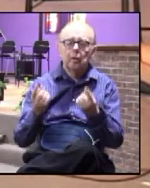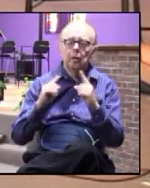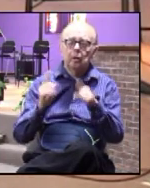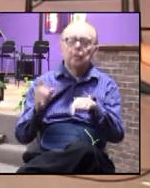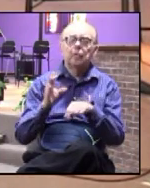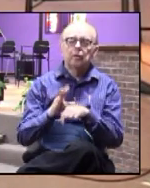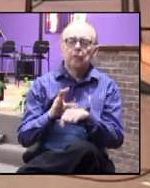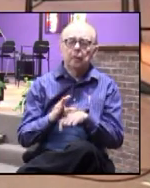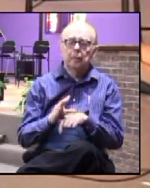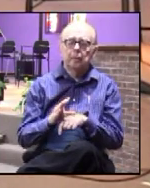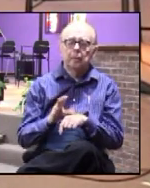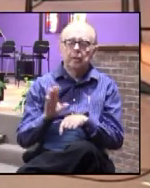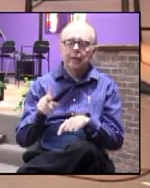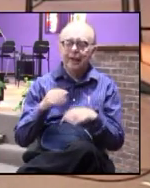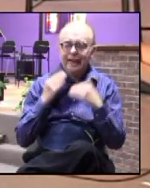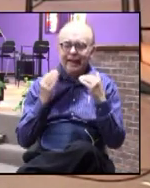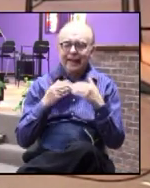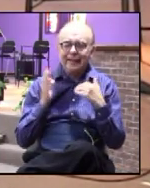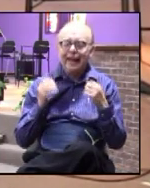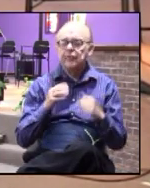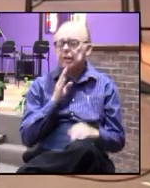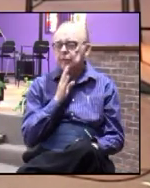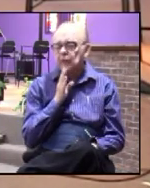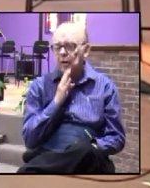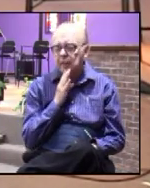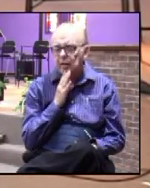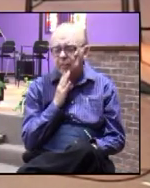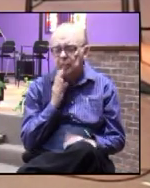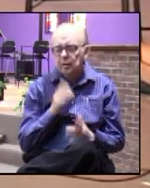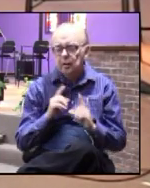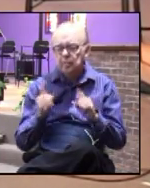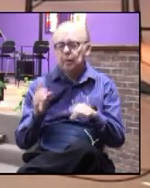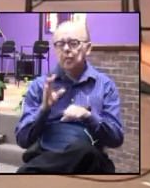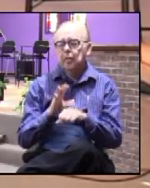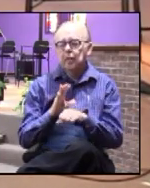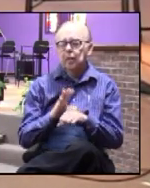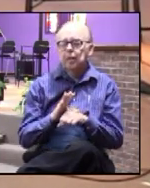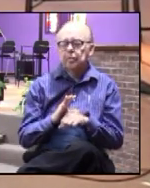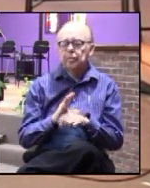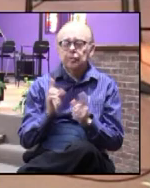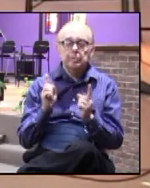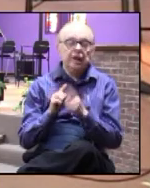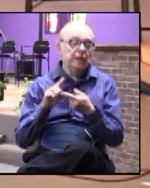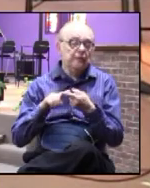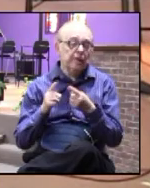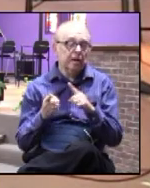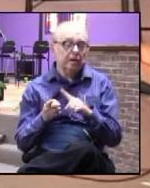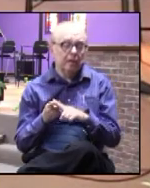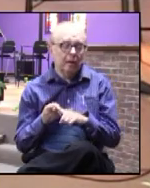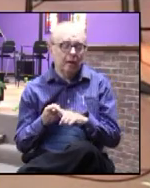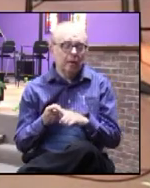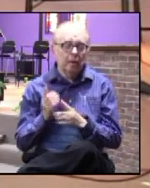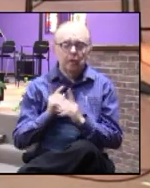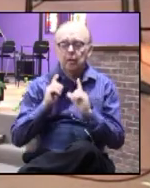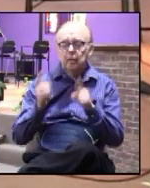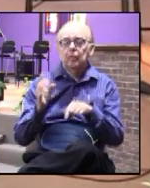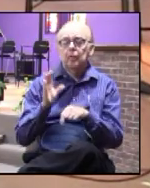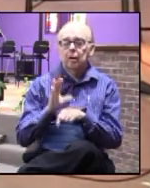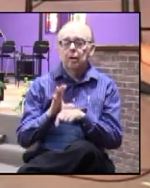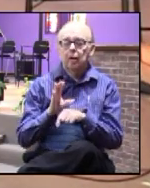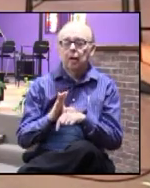church to laugh and to talk. Some go to church to meet a friend. Some go to